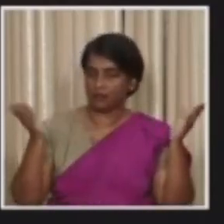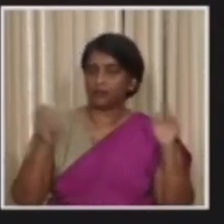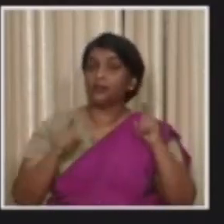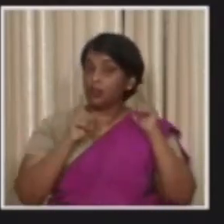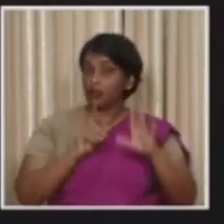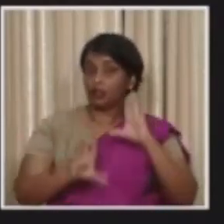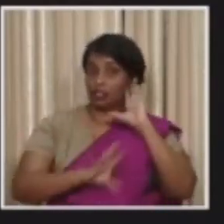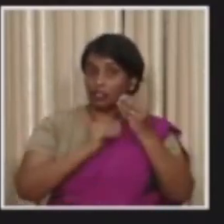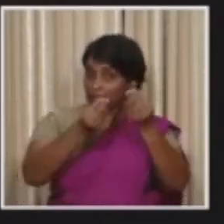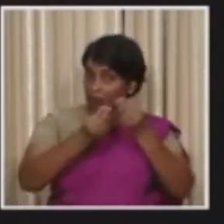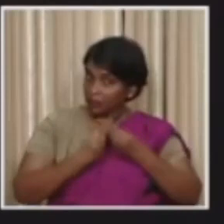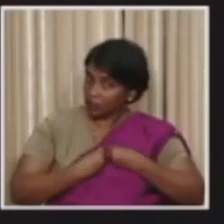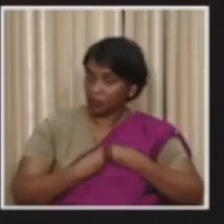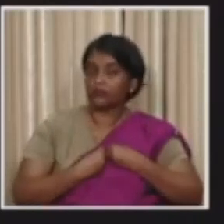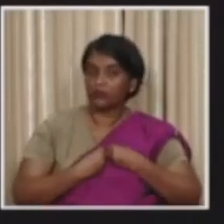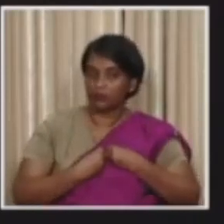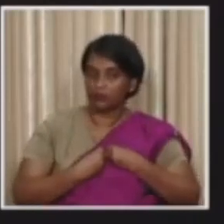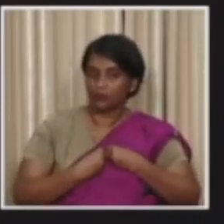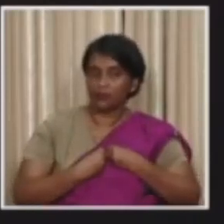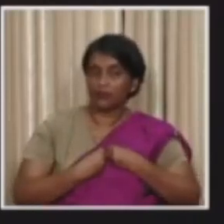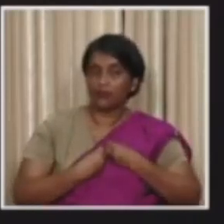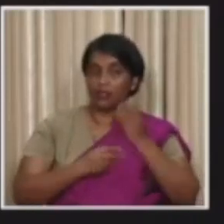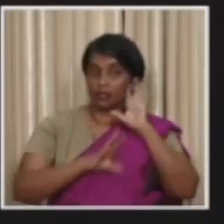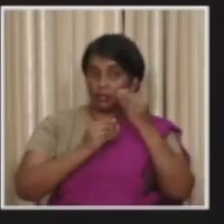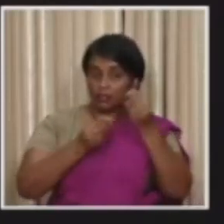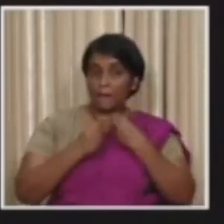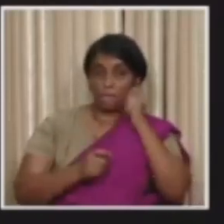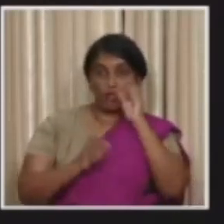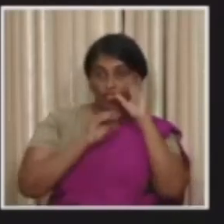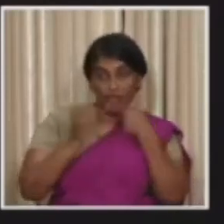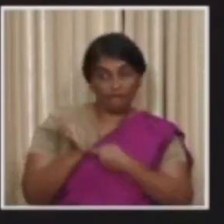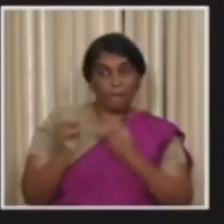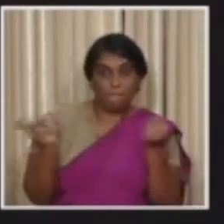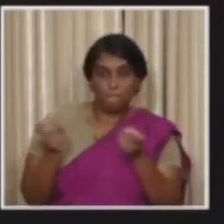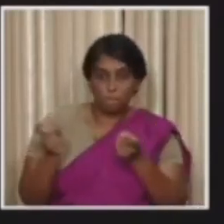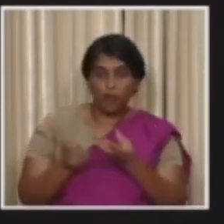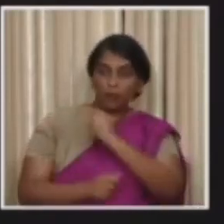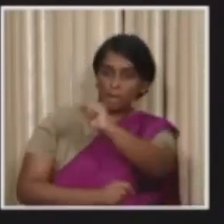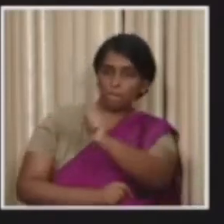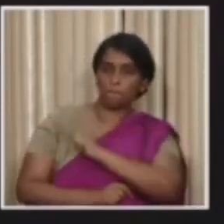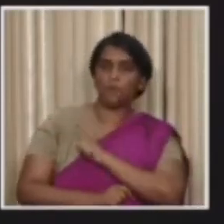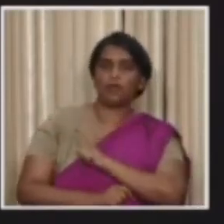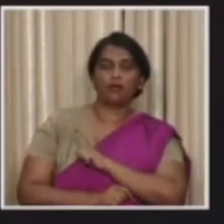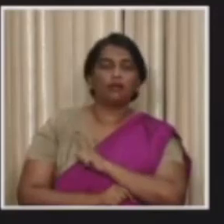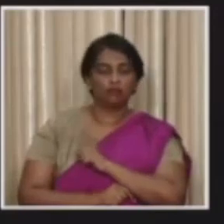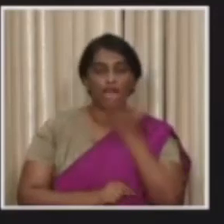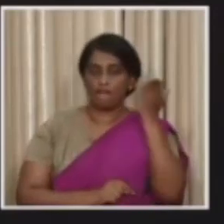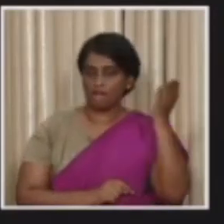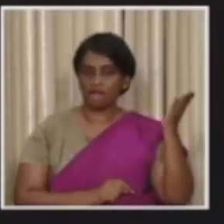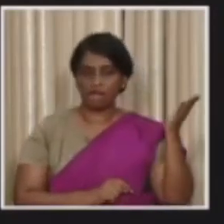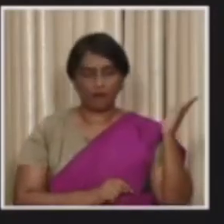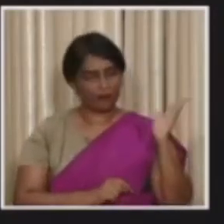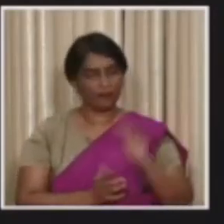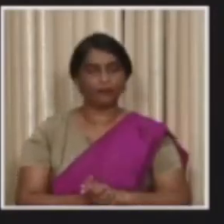ini turut-turut kita tidak aragena, eva aragena minisu bayar kerla, minisungnya mudal malang mangkol kerana inno,